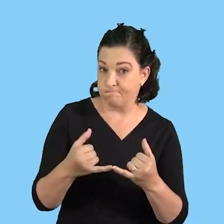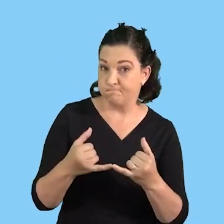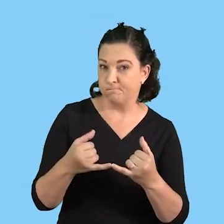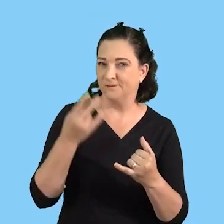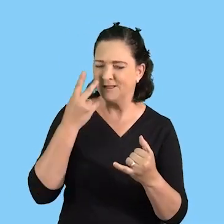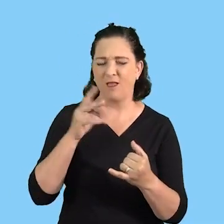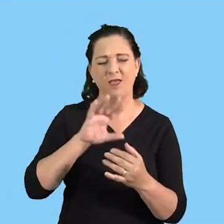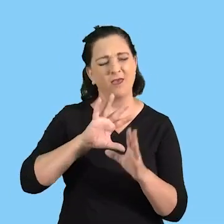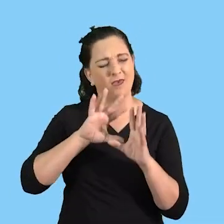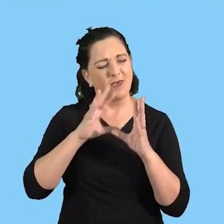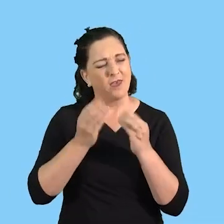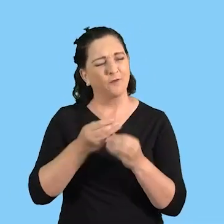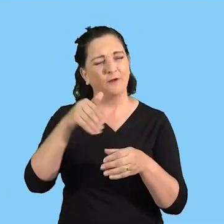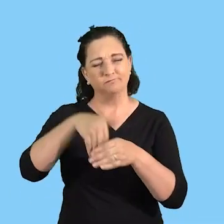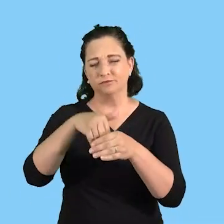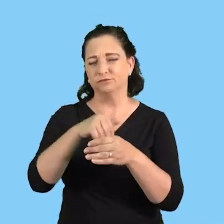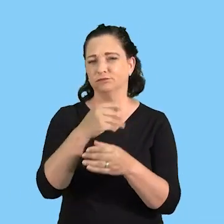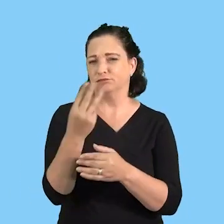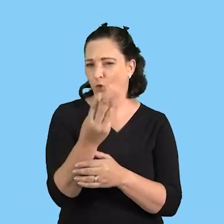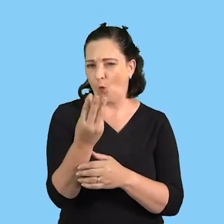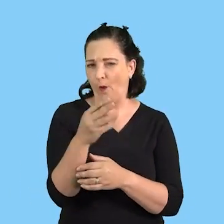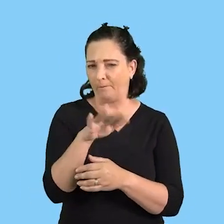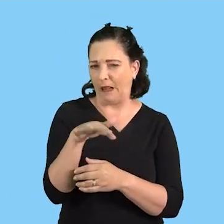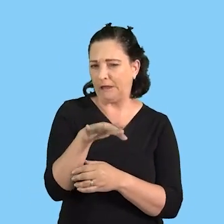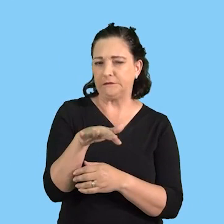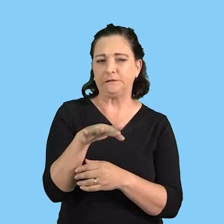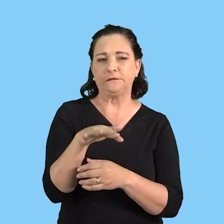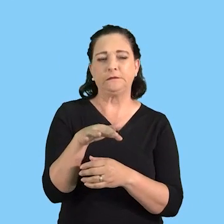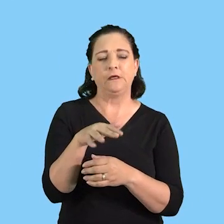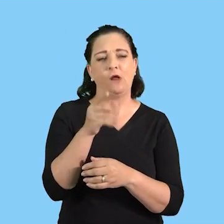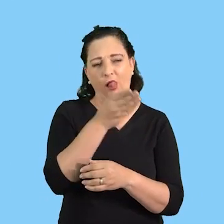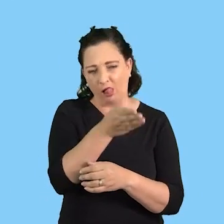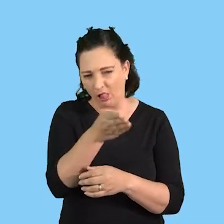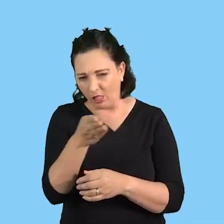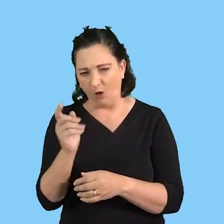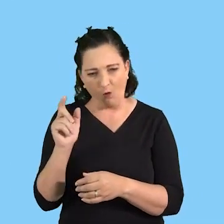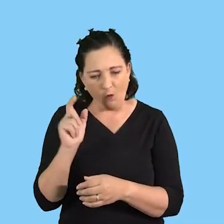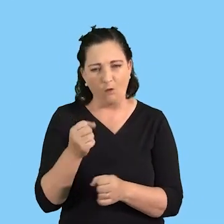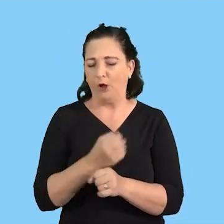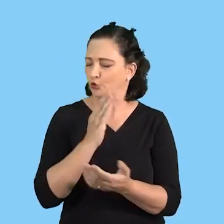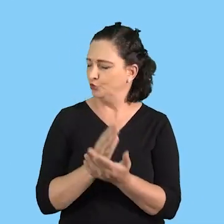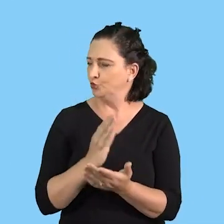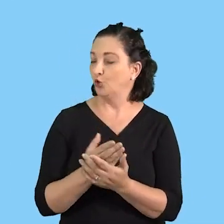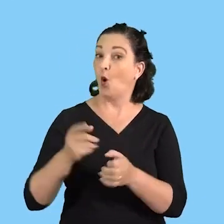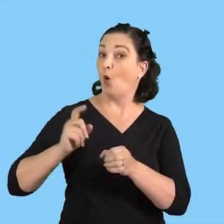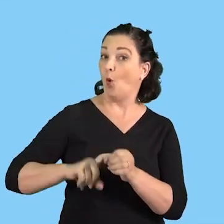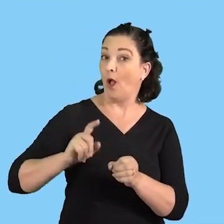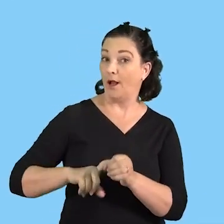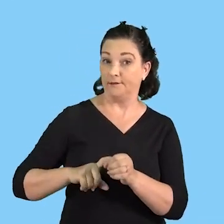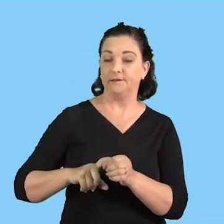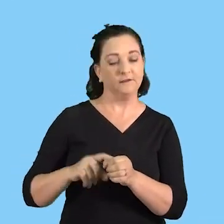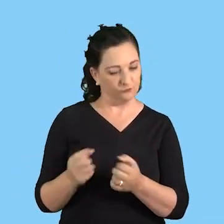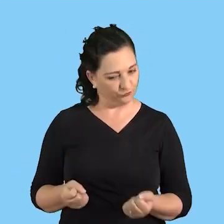we want to see that everyone in the workplace has done their part in making sure that the product is